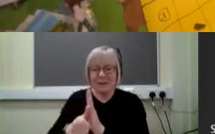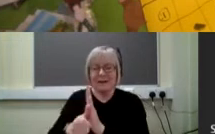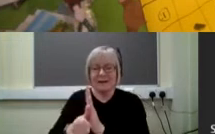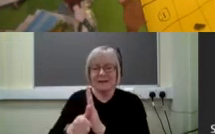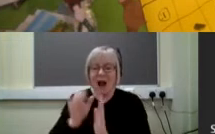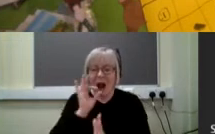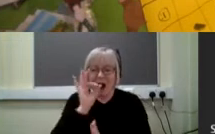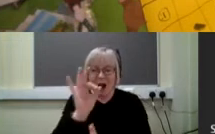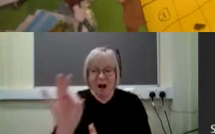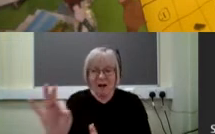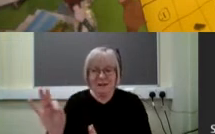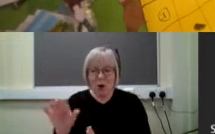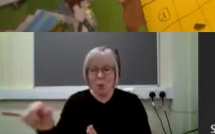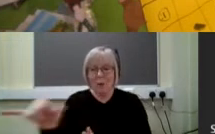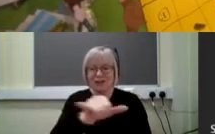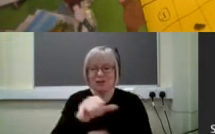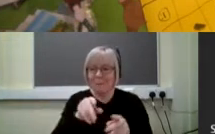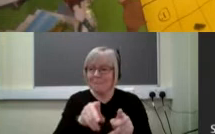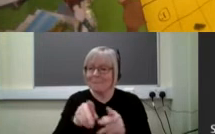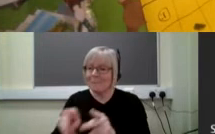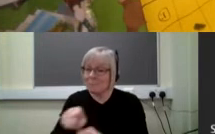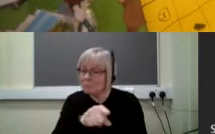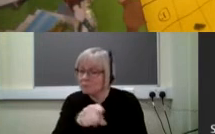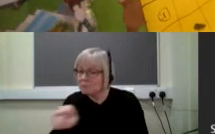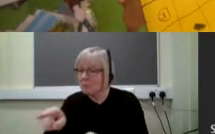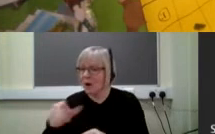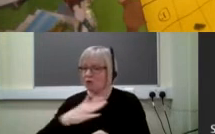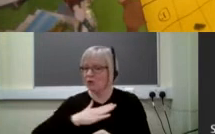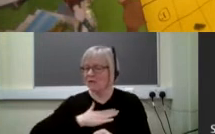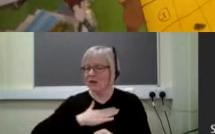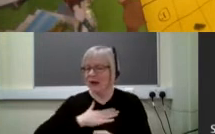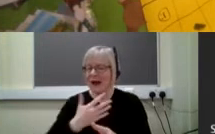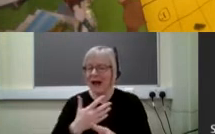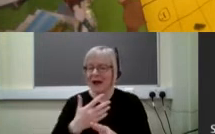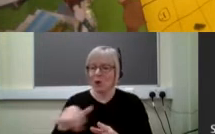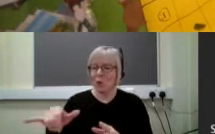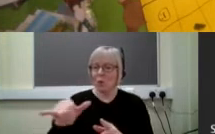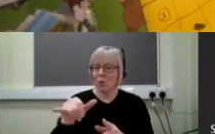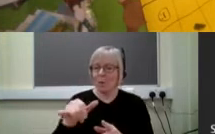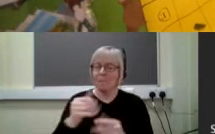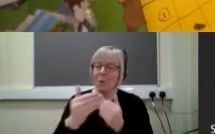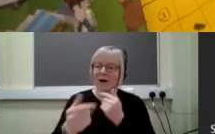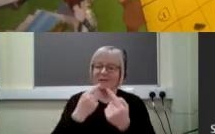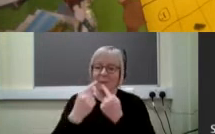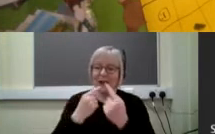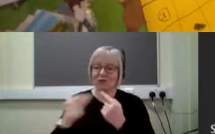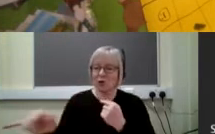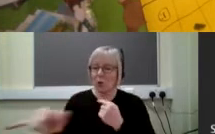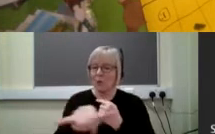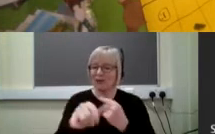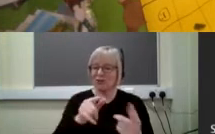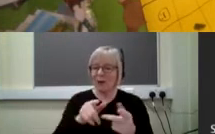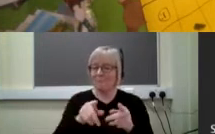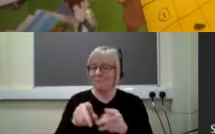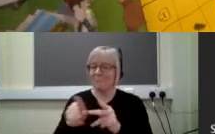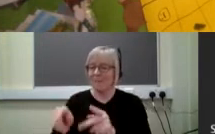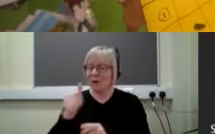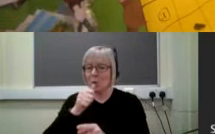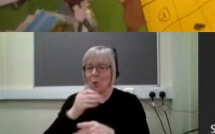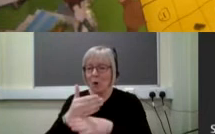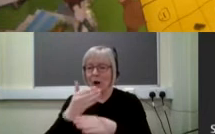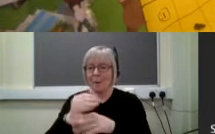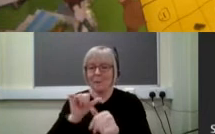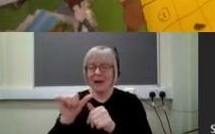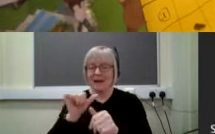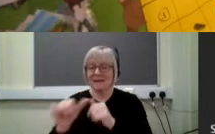they preferred. And more information on which tools work best for which participants with different impairments can be